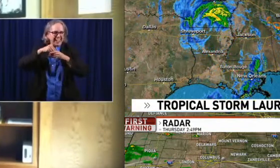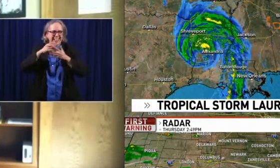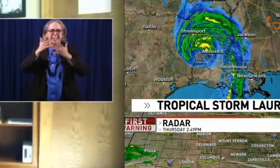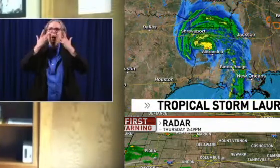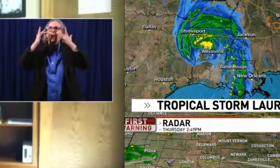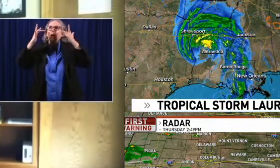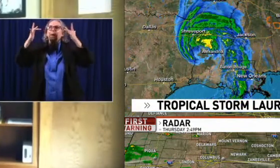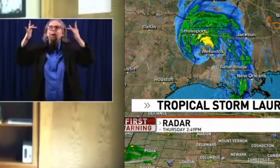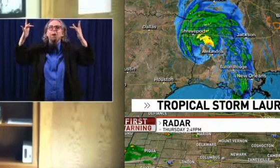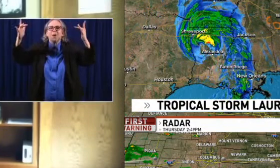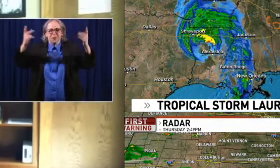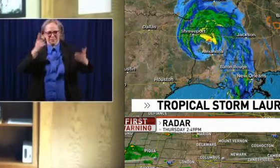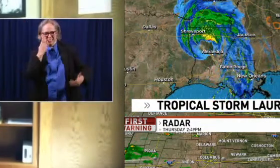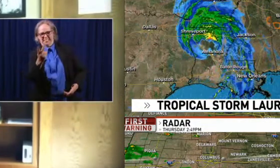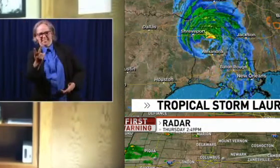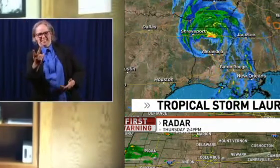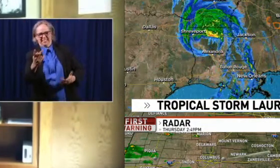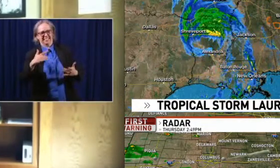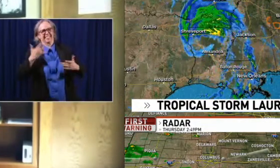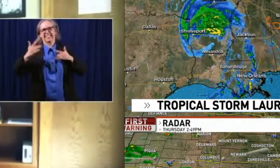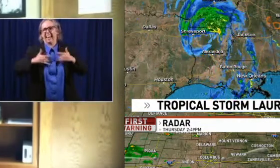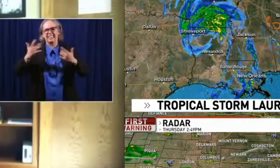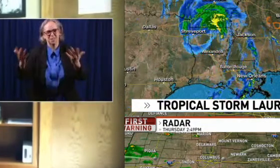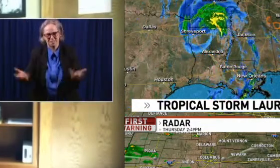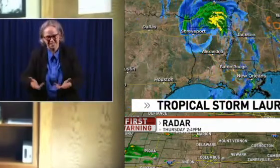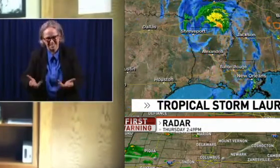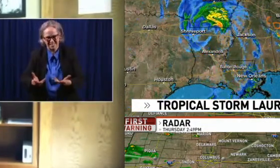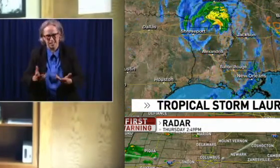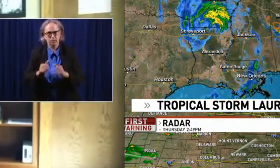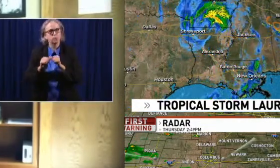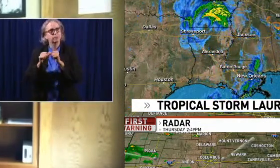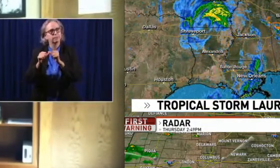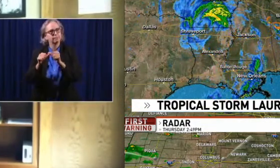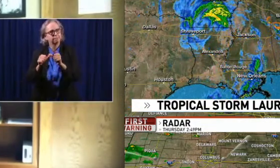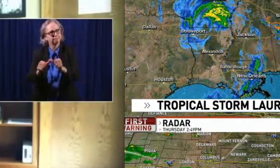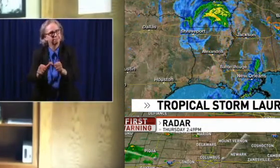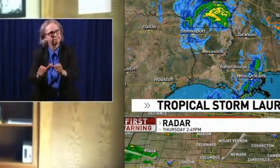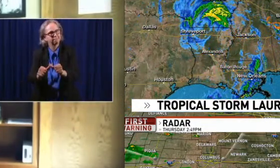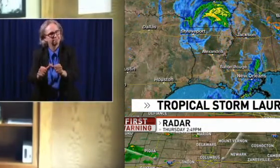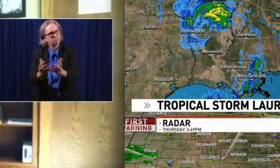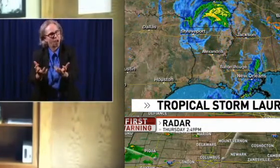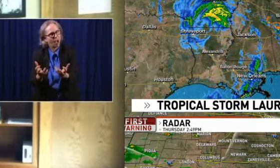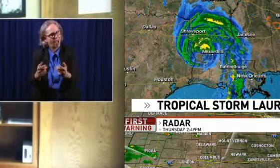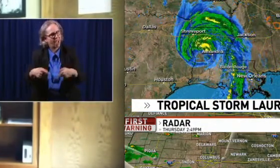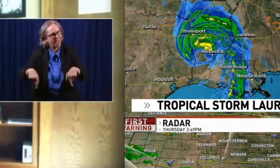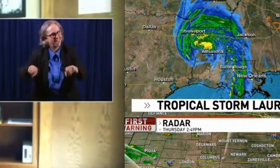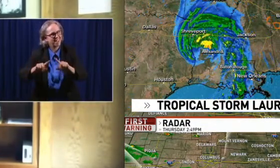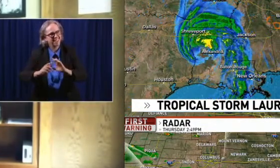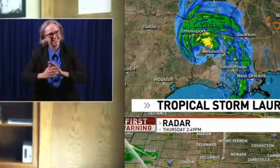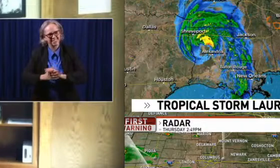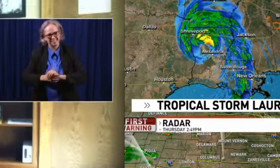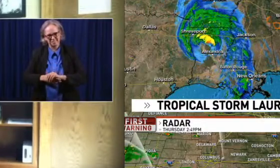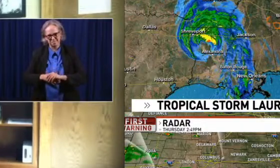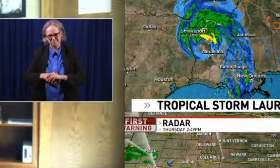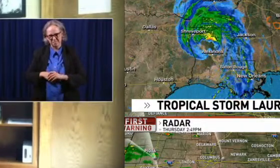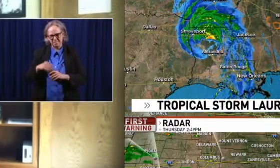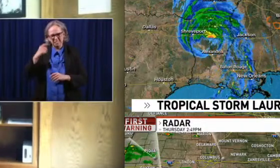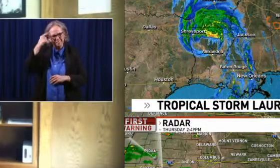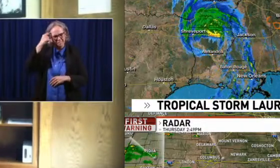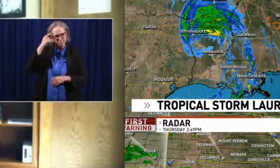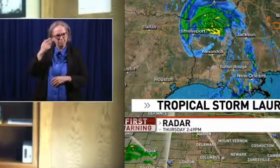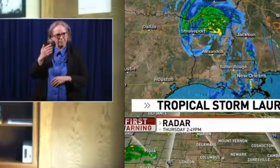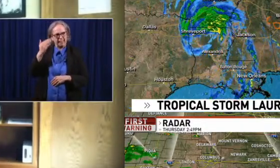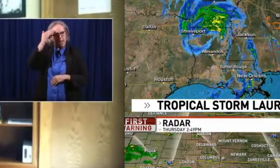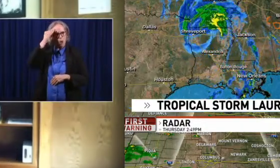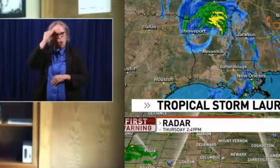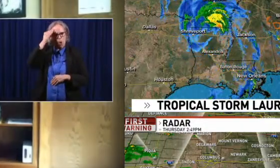They're excited to be here. They want to stay. And I think they're in this world of social media, Mr. Governor, they're kind of